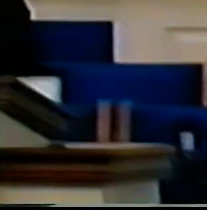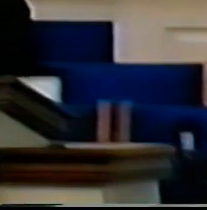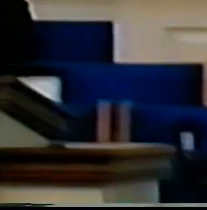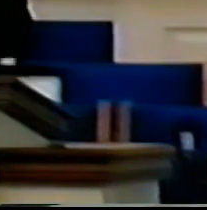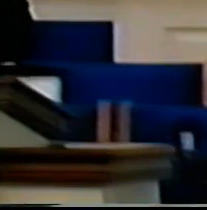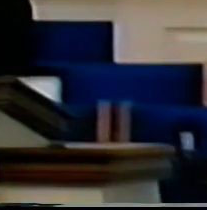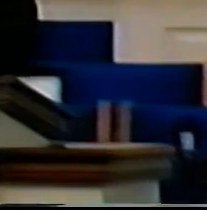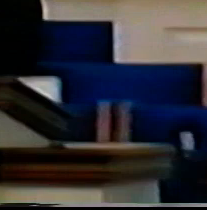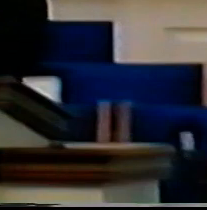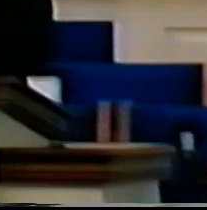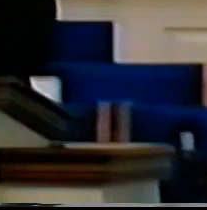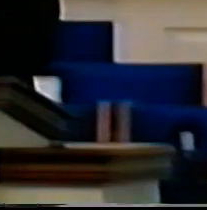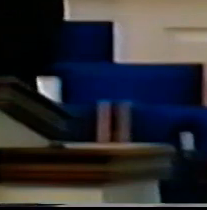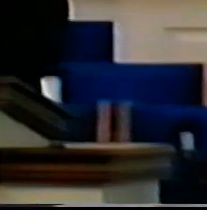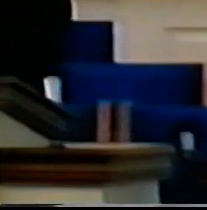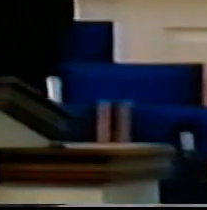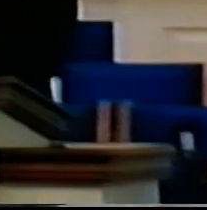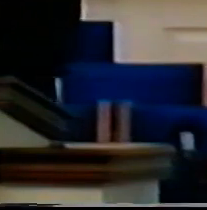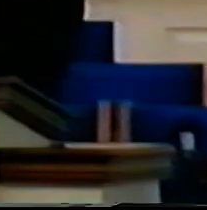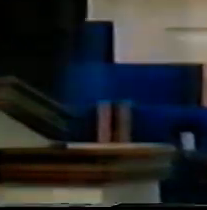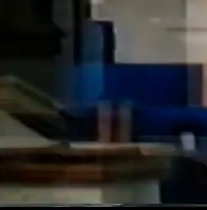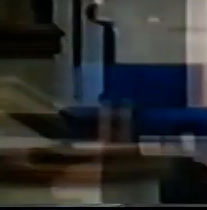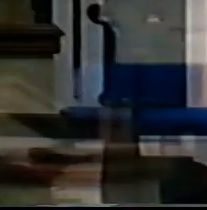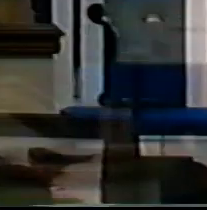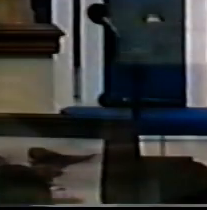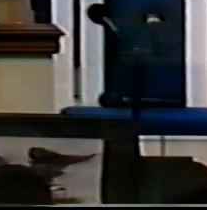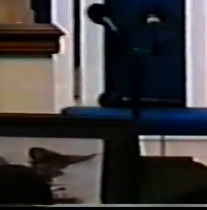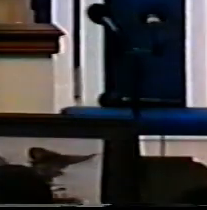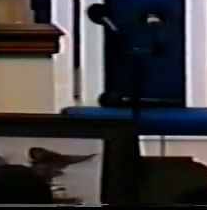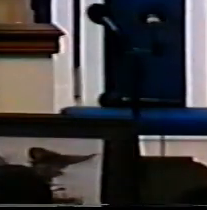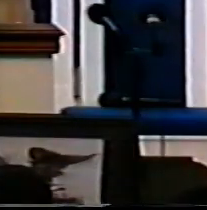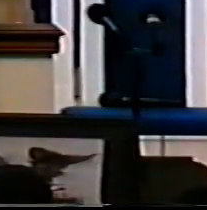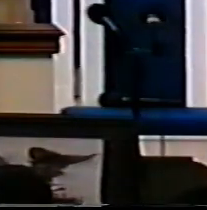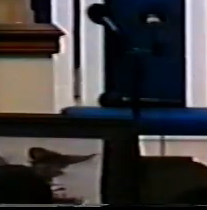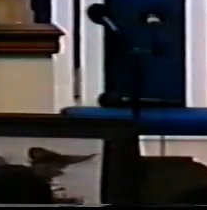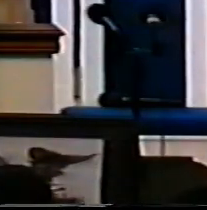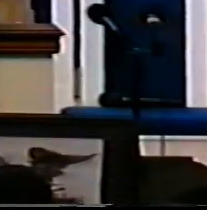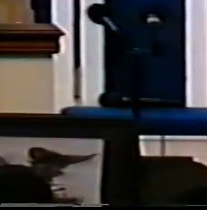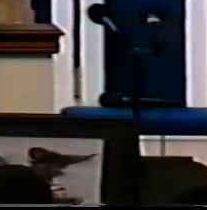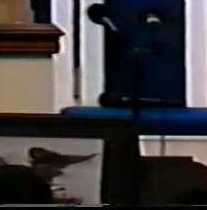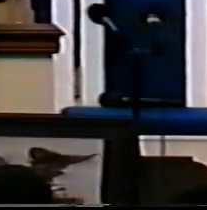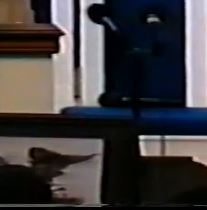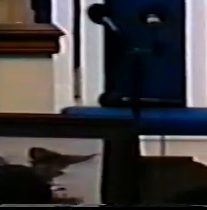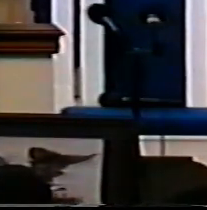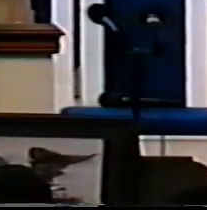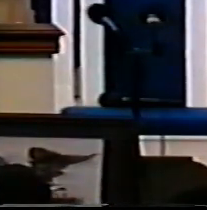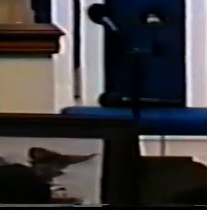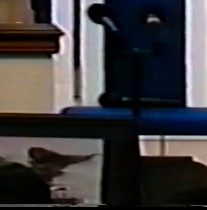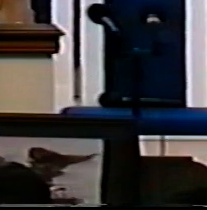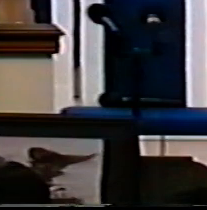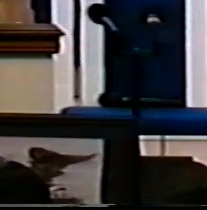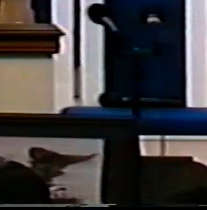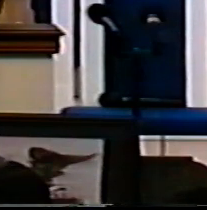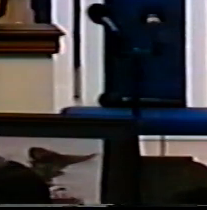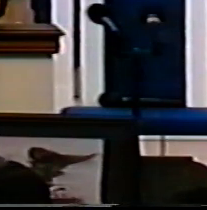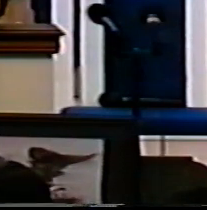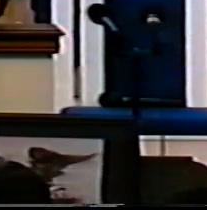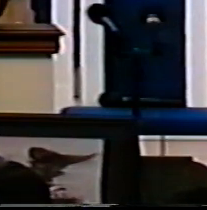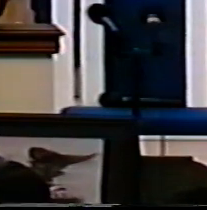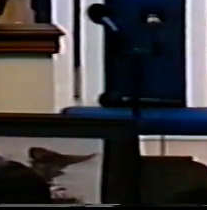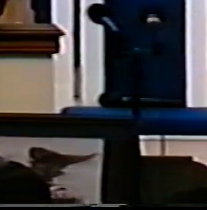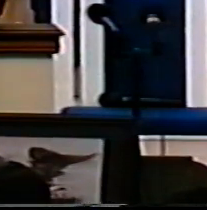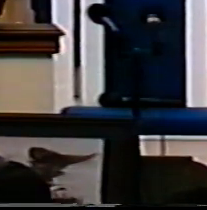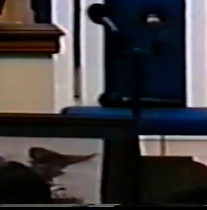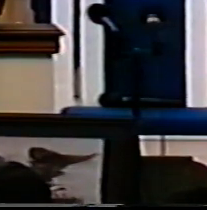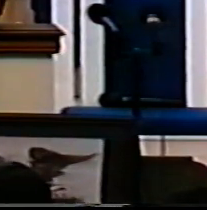perspective. This is your ministry as much as it is mine, but ultimately it's God's ministry. Amen? But he's put us together as a team. So every soul